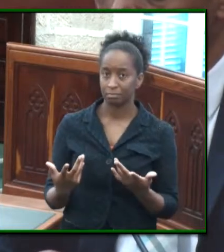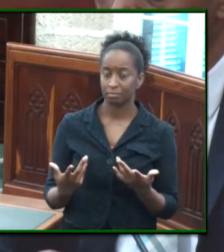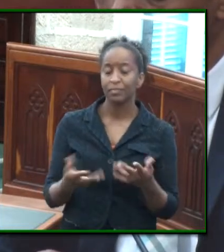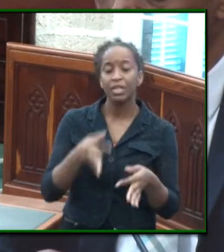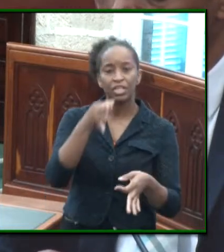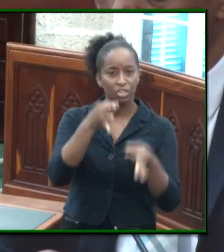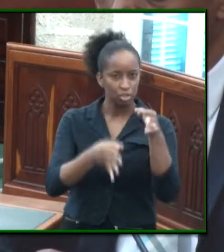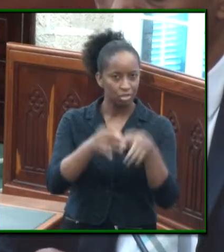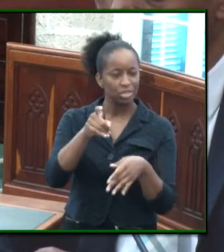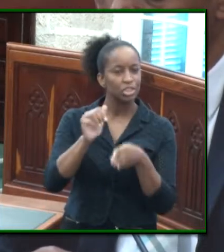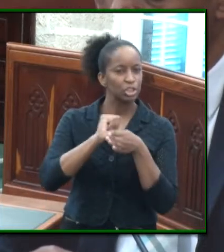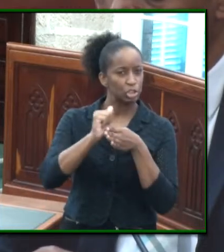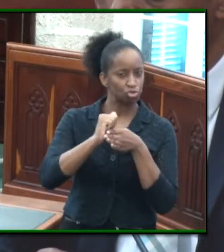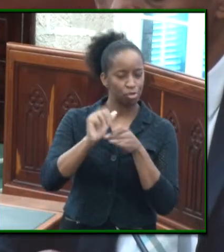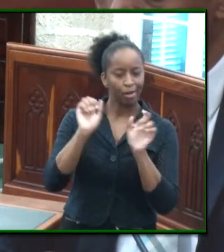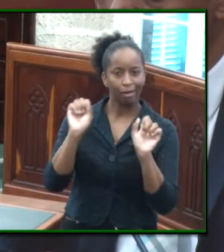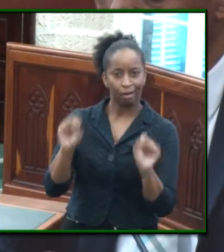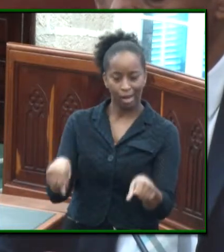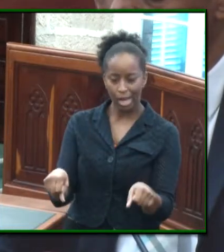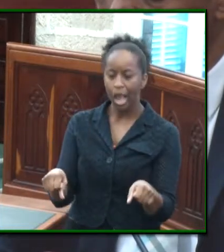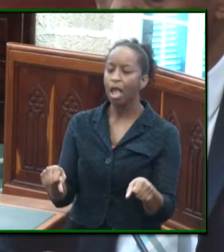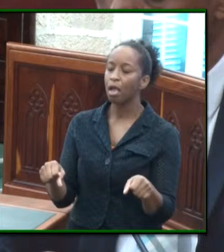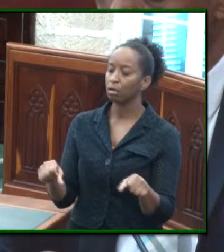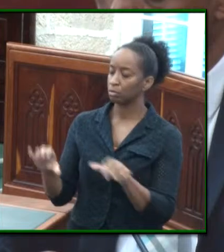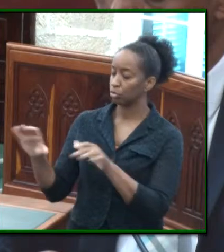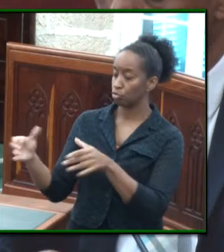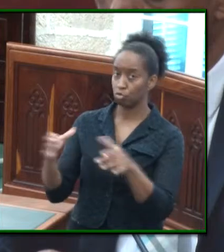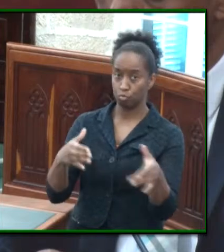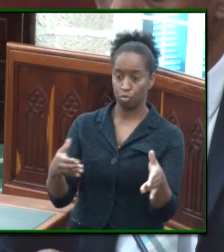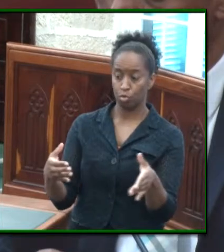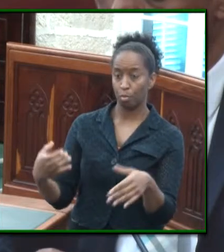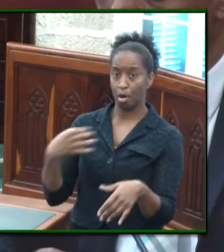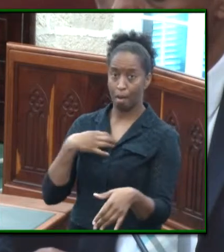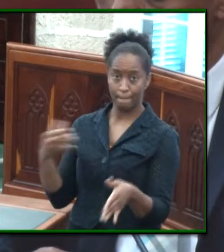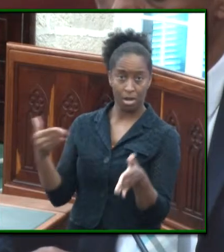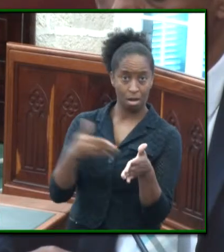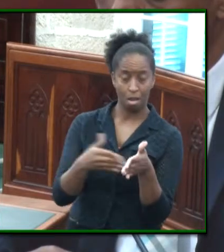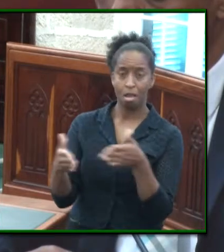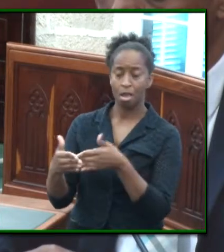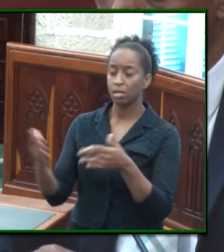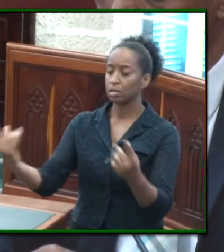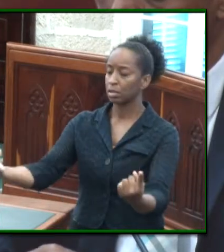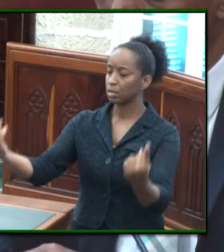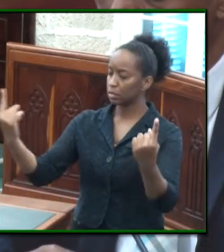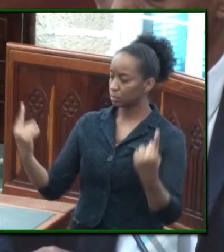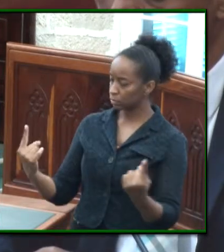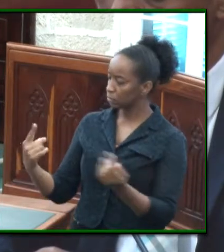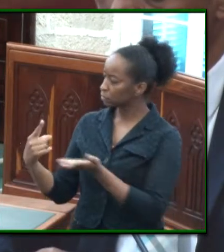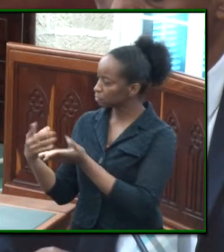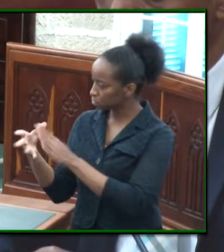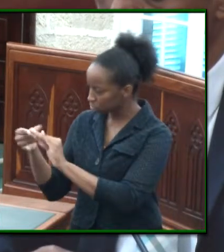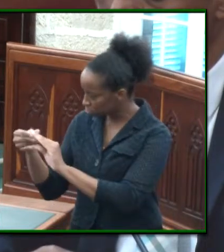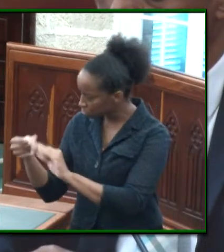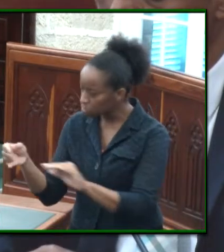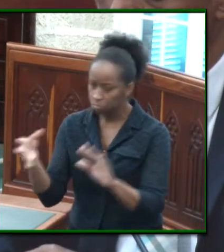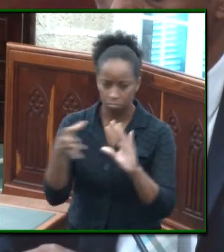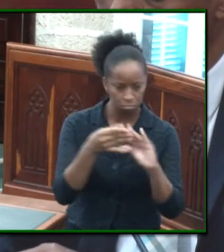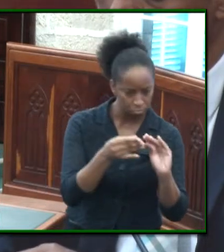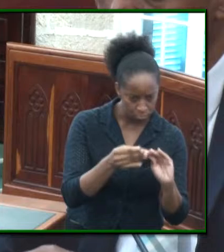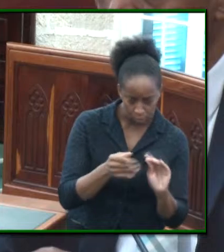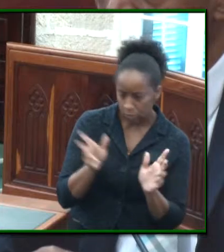quickly. The only way to get to that level is to have a